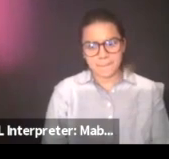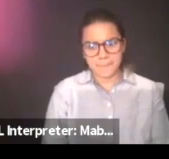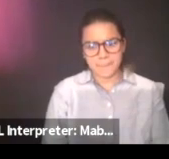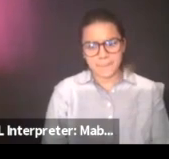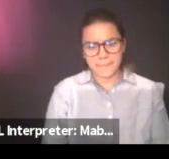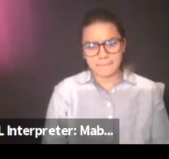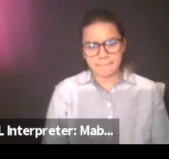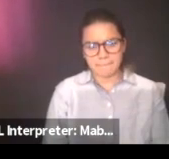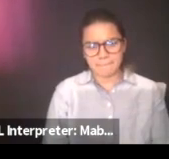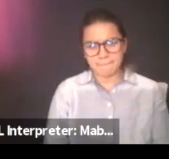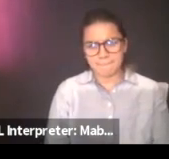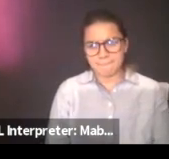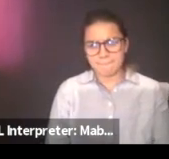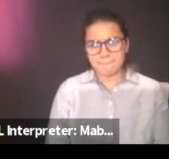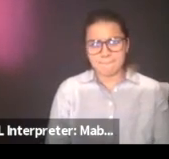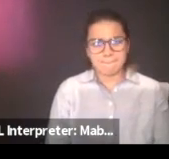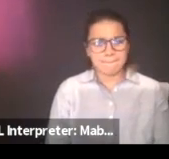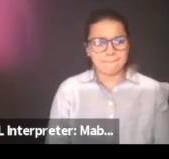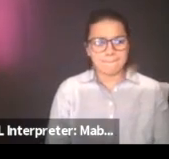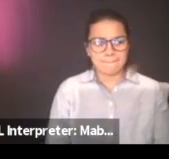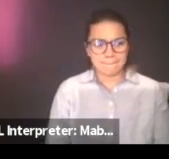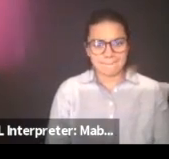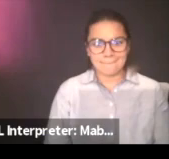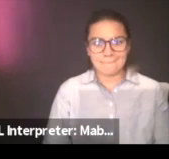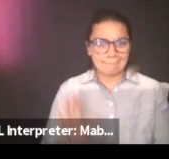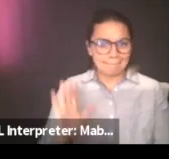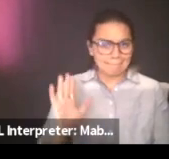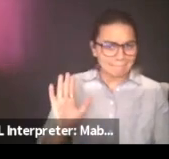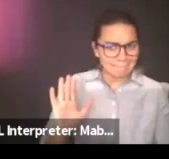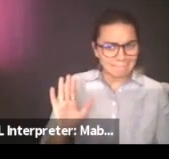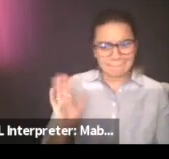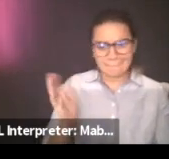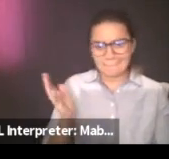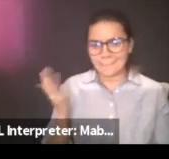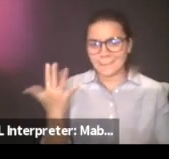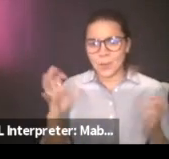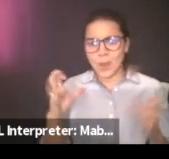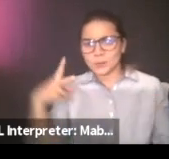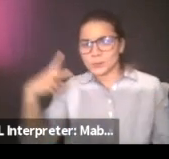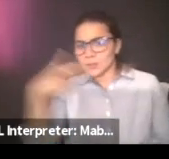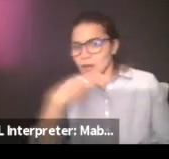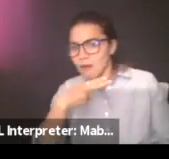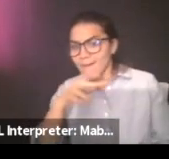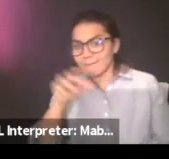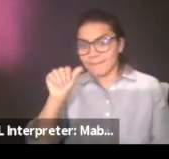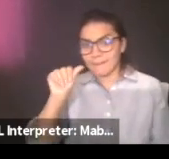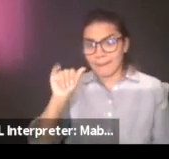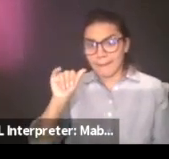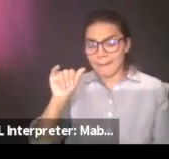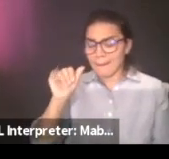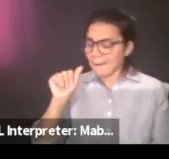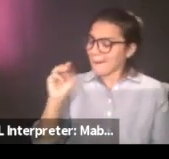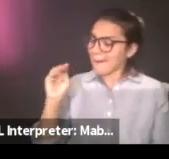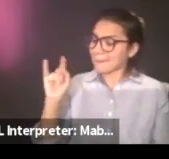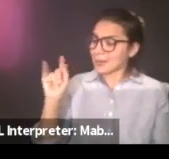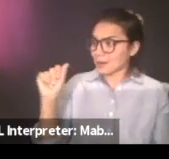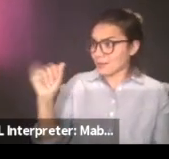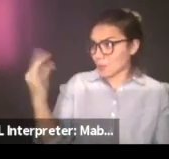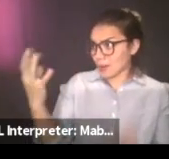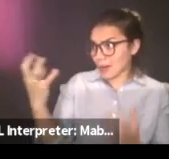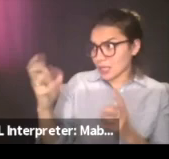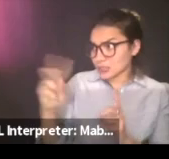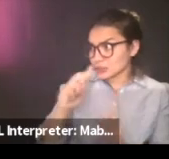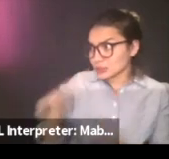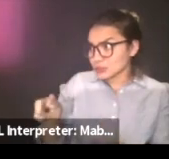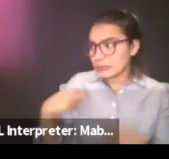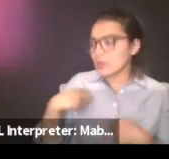I do have some thoughts on this, but I don't want to cut anybody off. If Amita, you wanted to, or Alicia, I feel I'll jump in